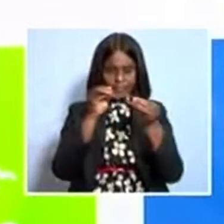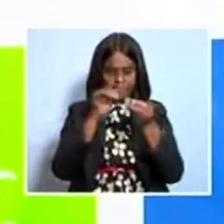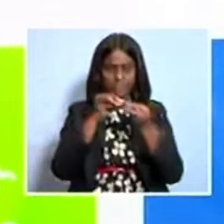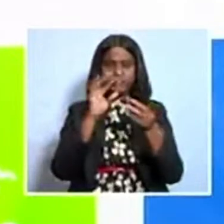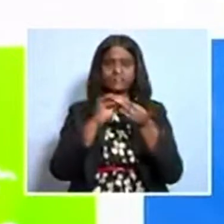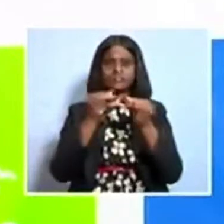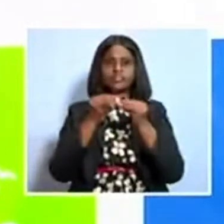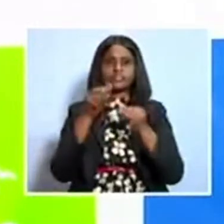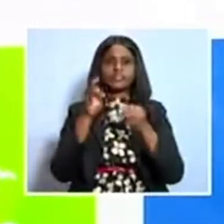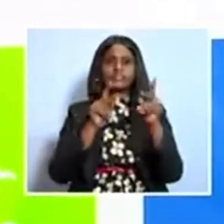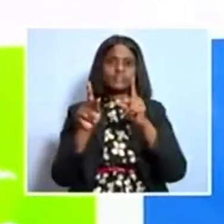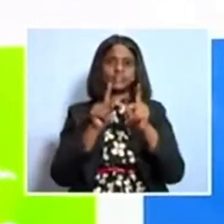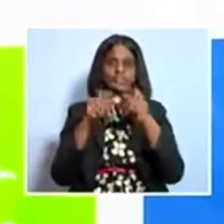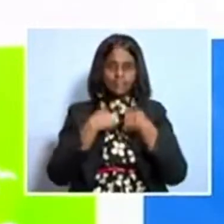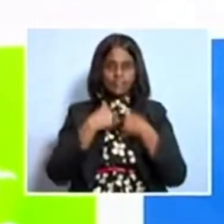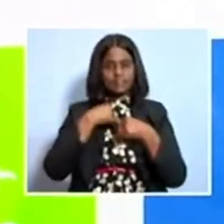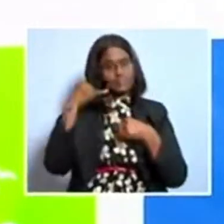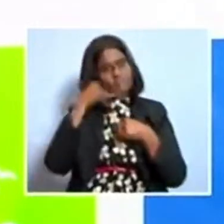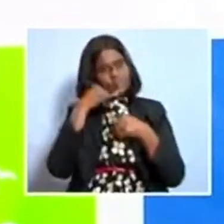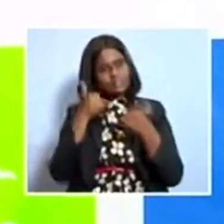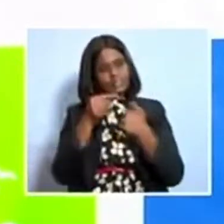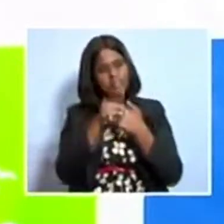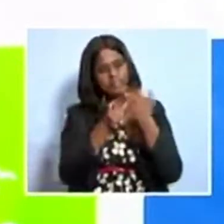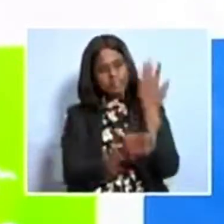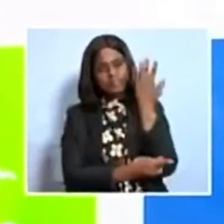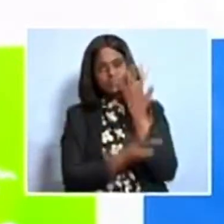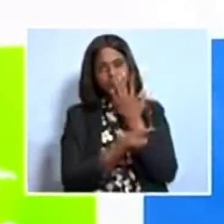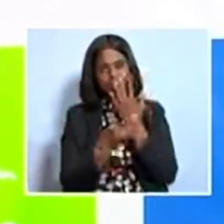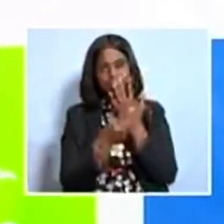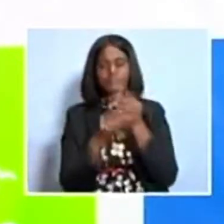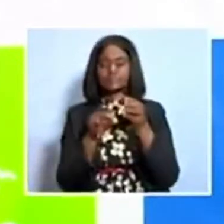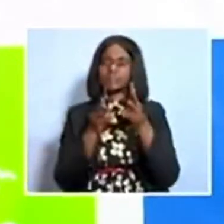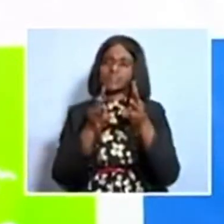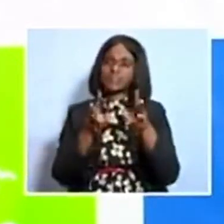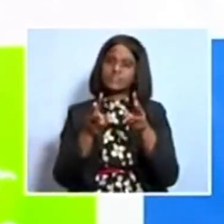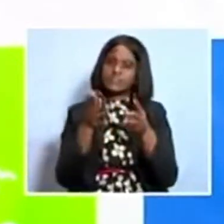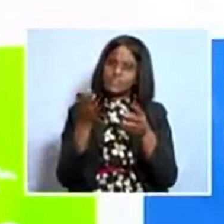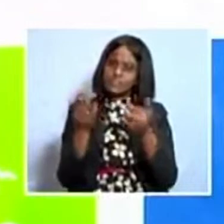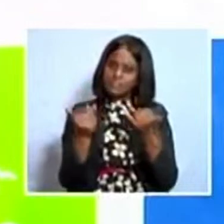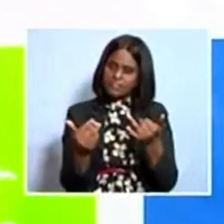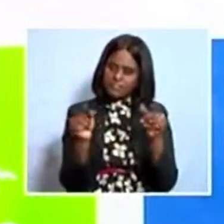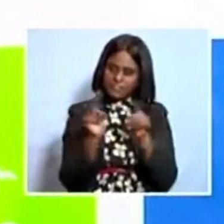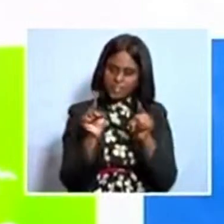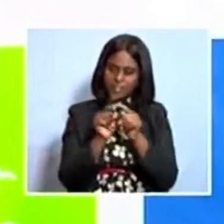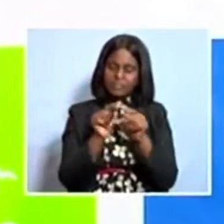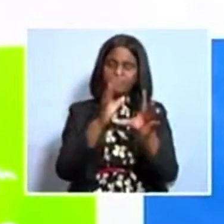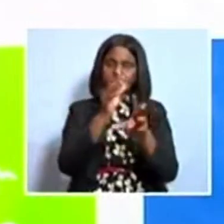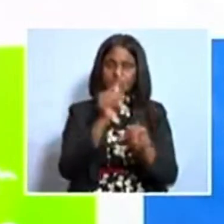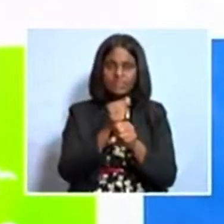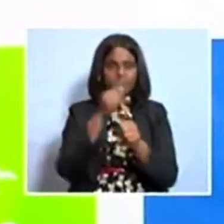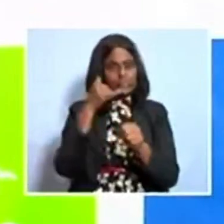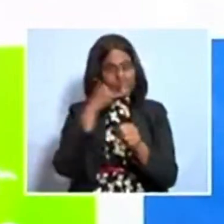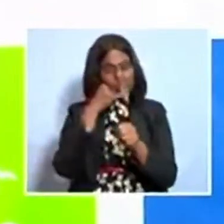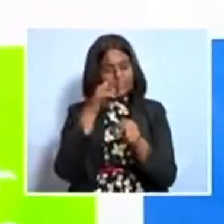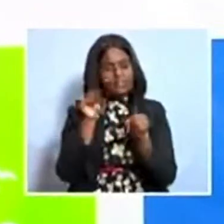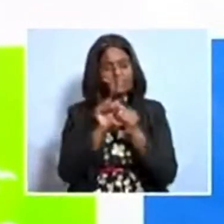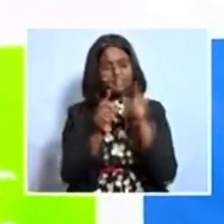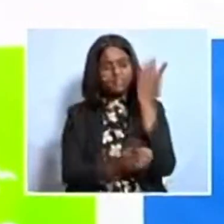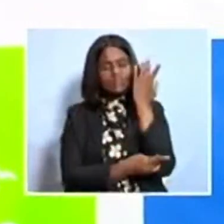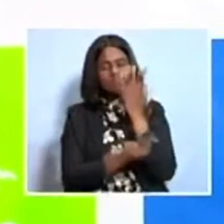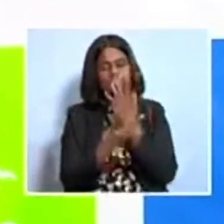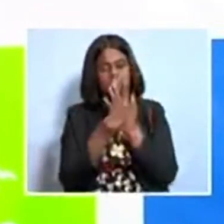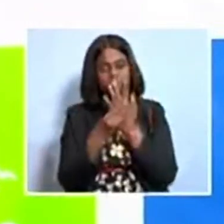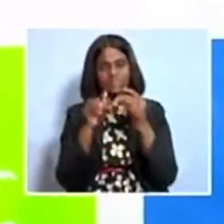to own mobile phones. So developing affordable pathways to getting mobile phones, developing even